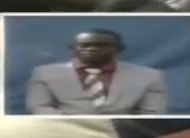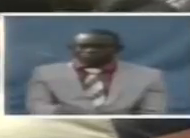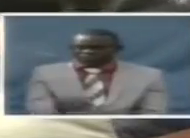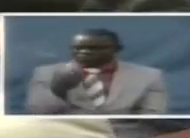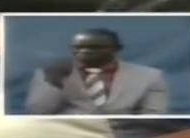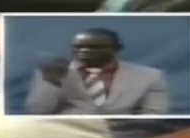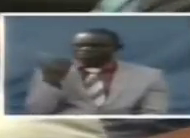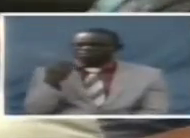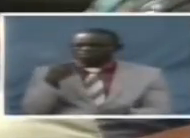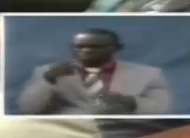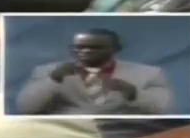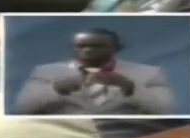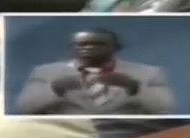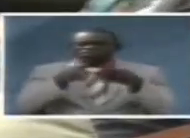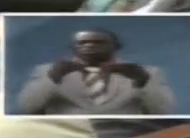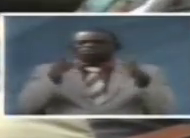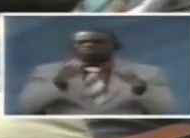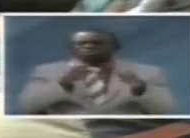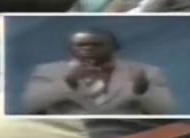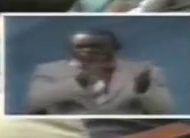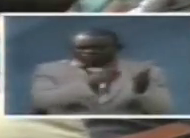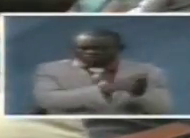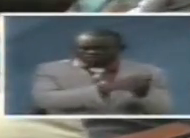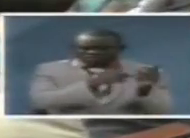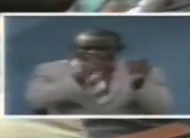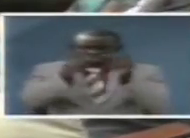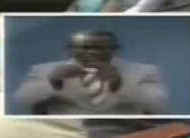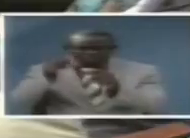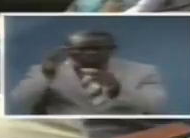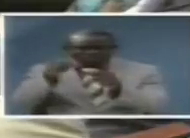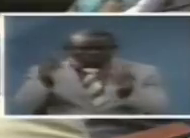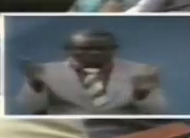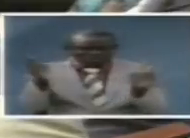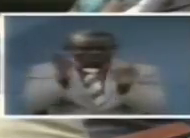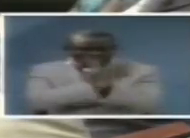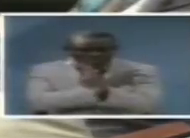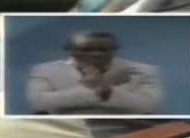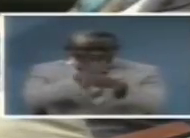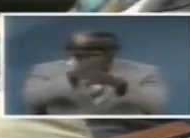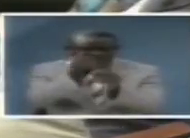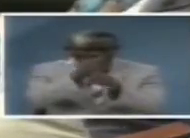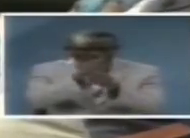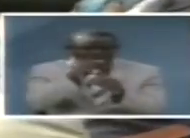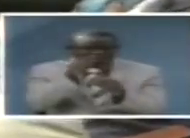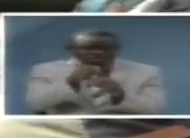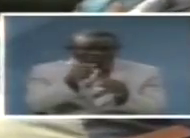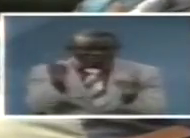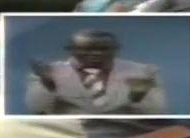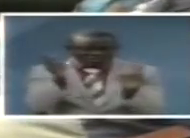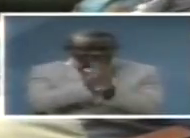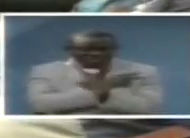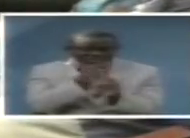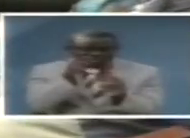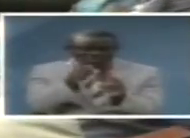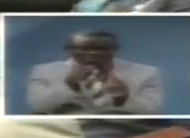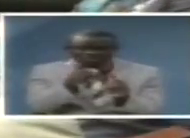the recently launched Lusaka Ndola Juwe Carriageway is one of